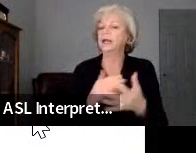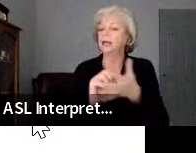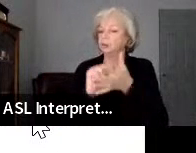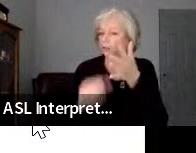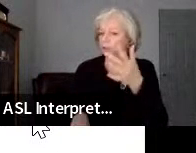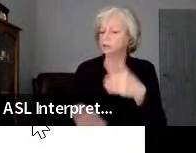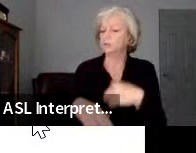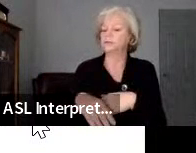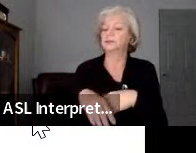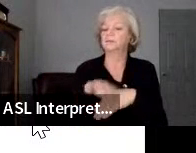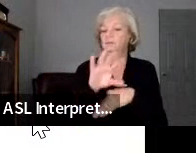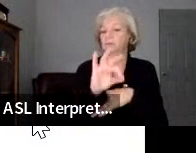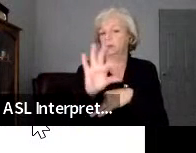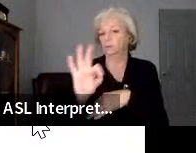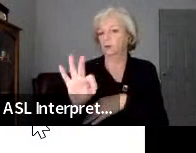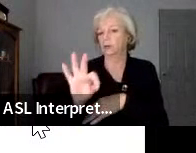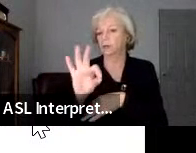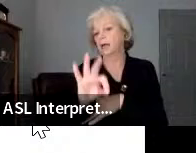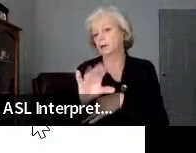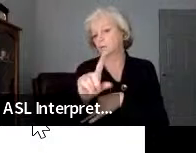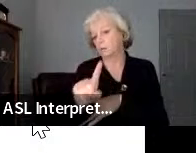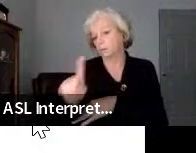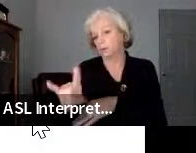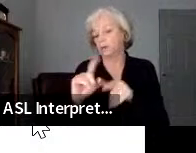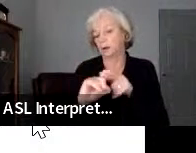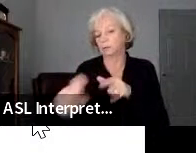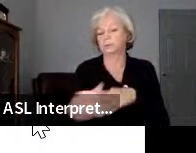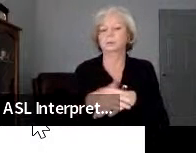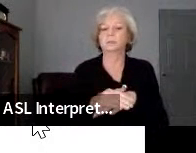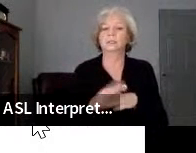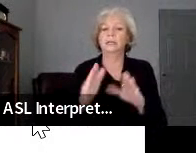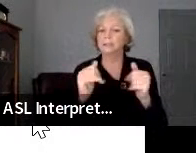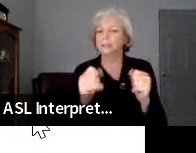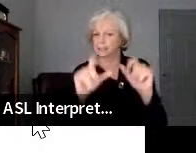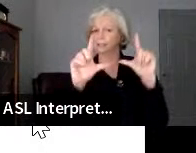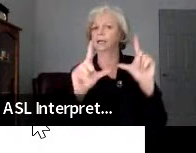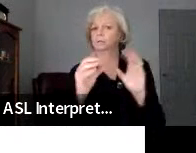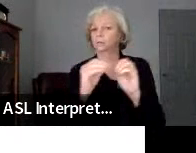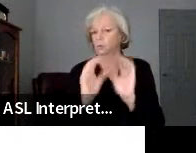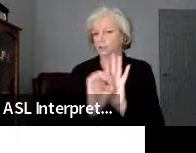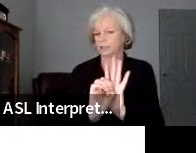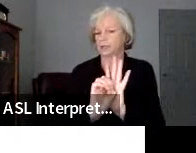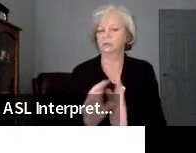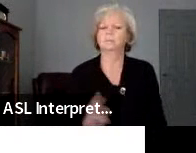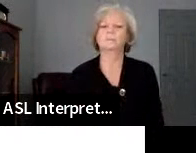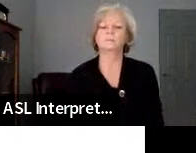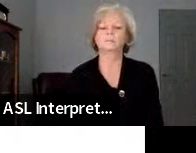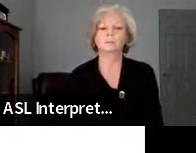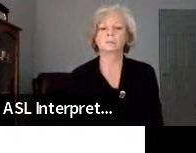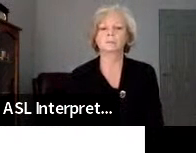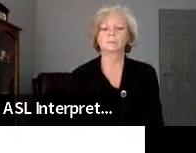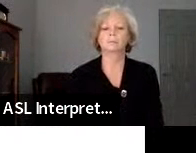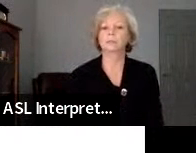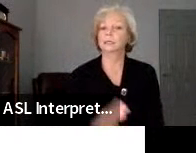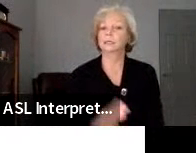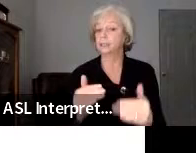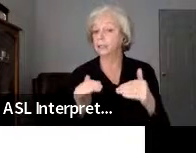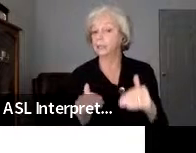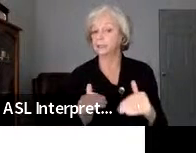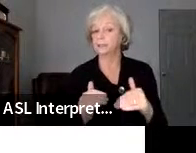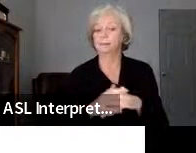slide, I think, will give us some examples. Next, please.